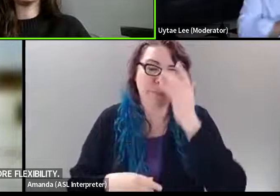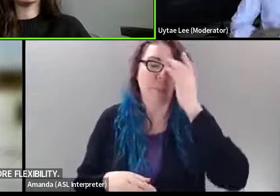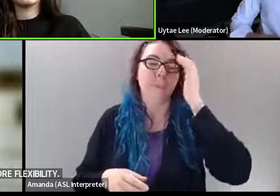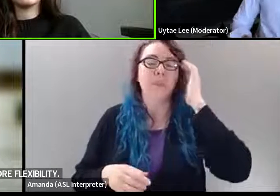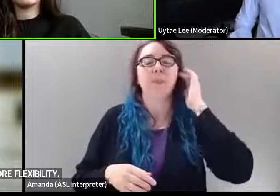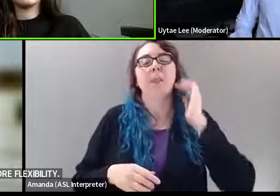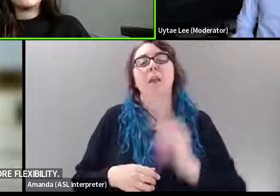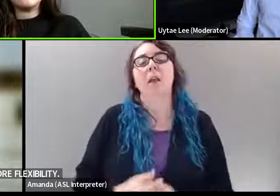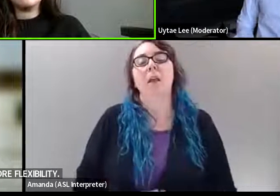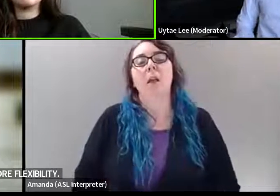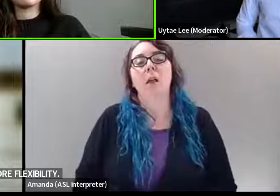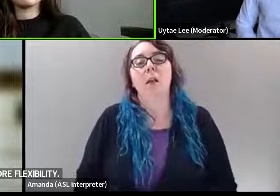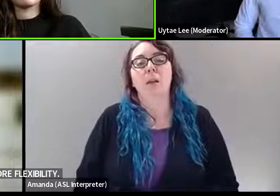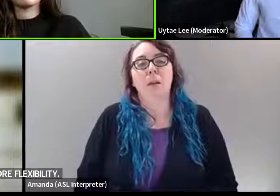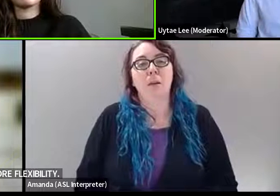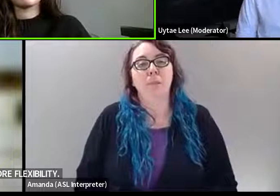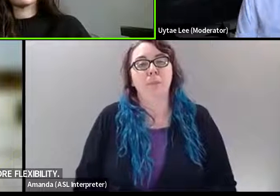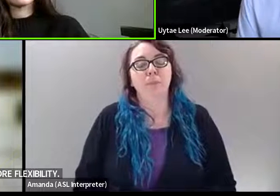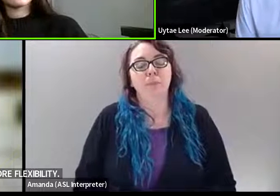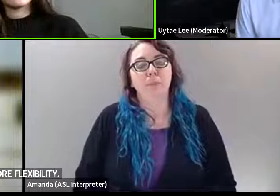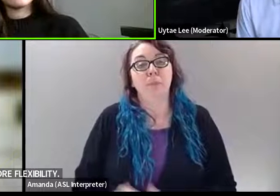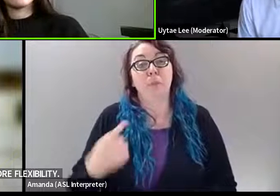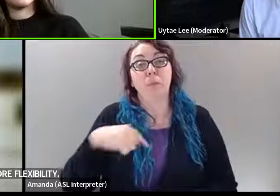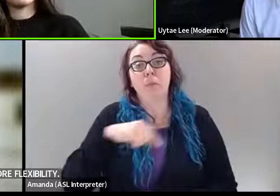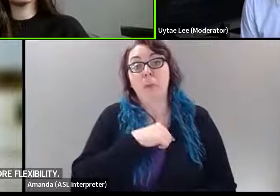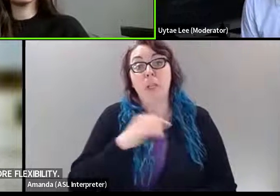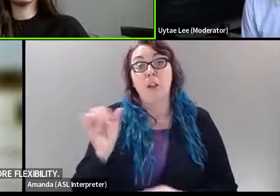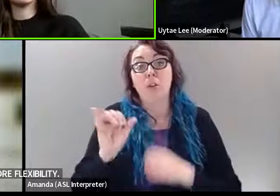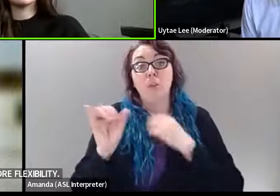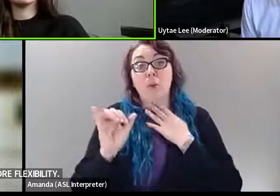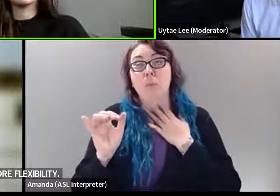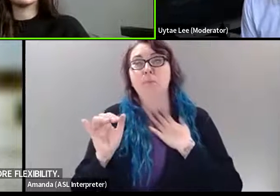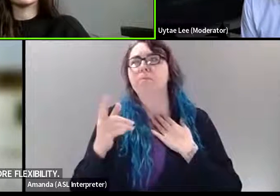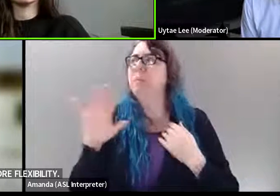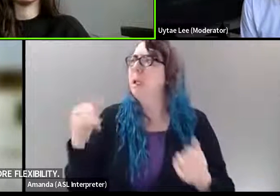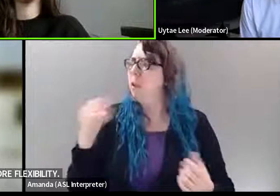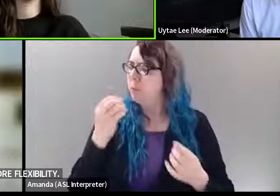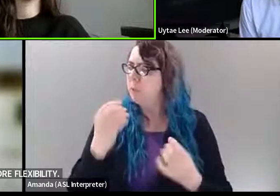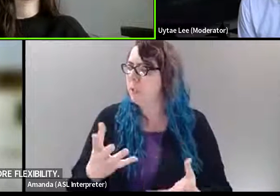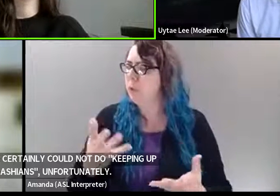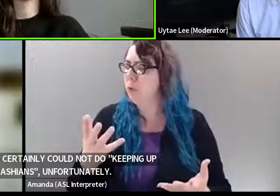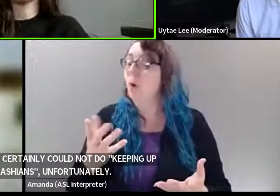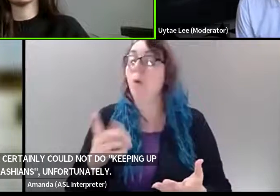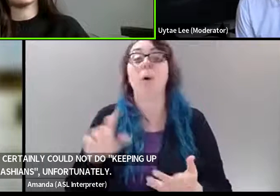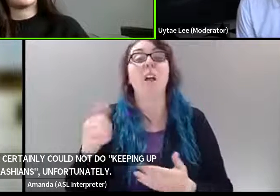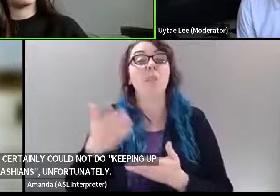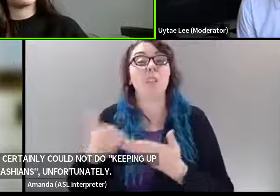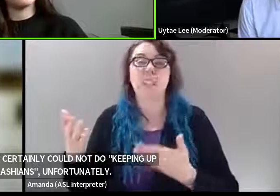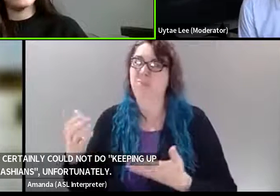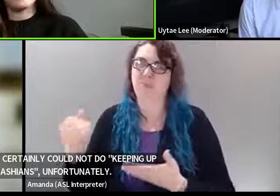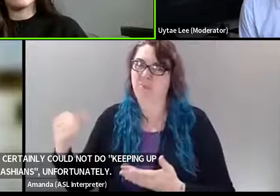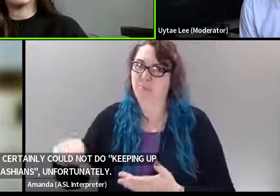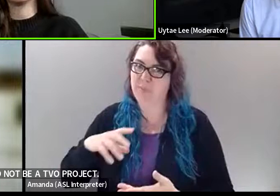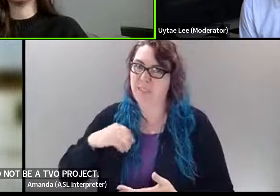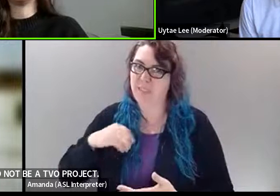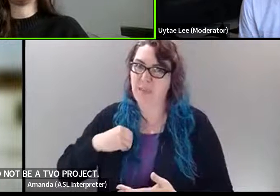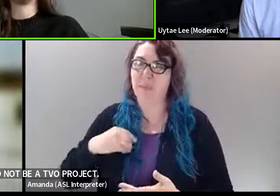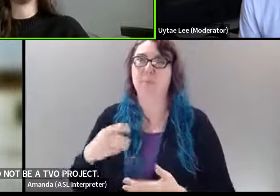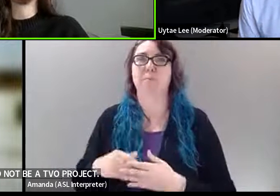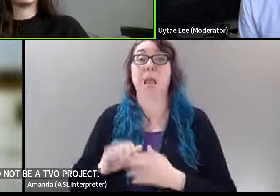We also, what else can I tell you? Things that would not work for us as well would be like instructional how-to